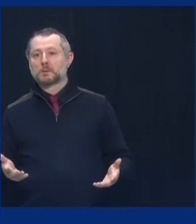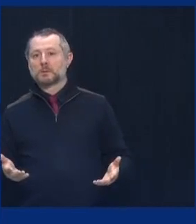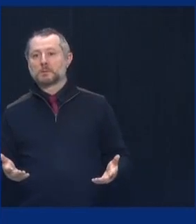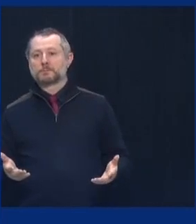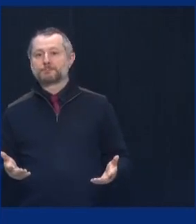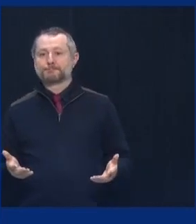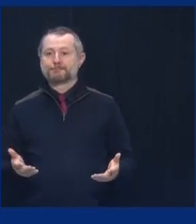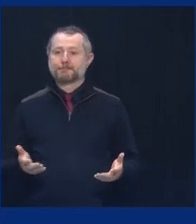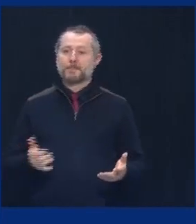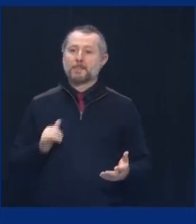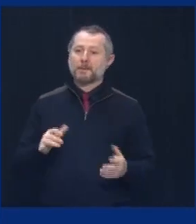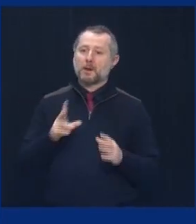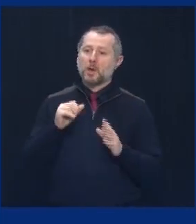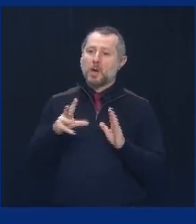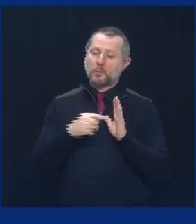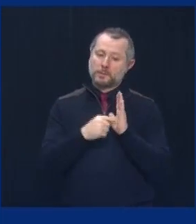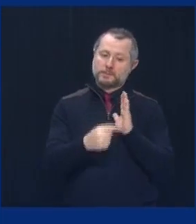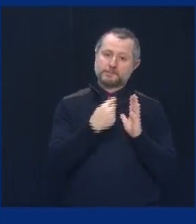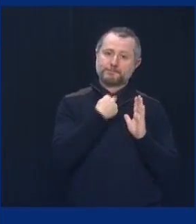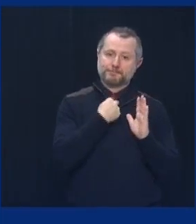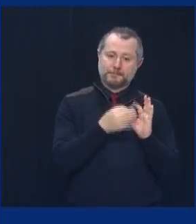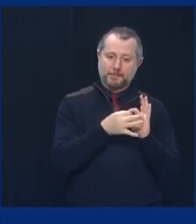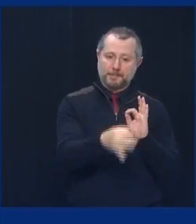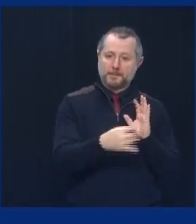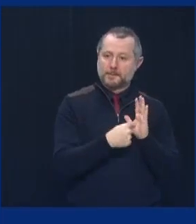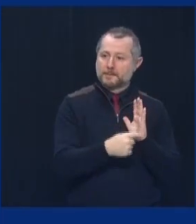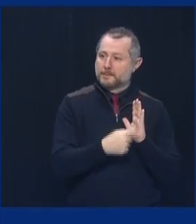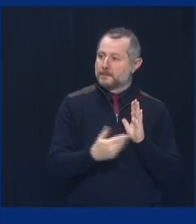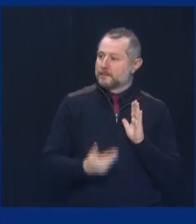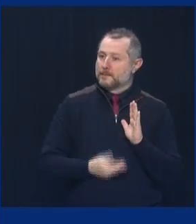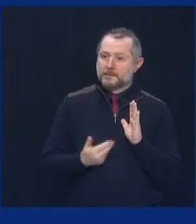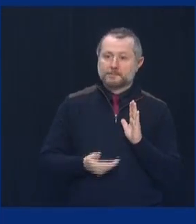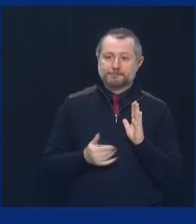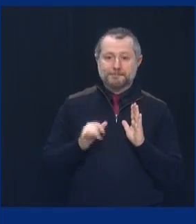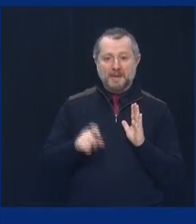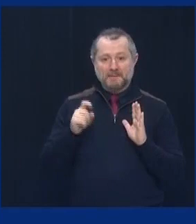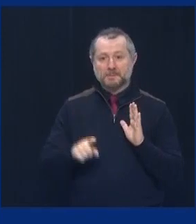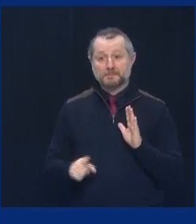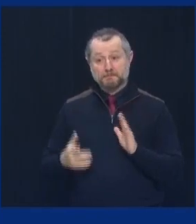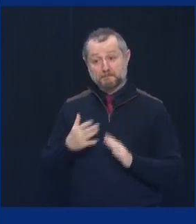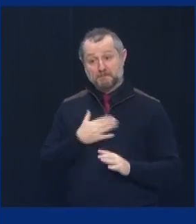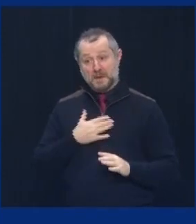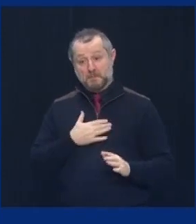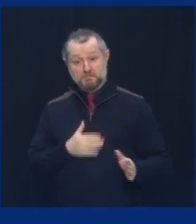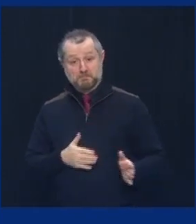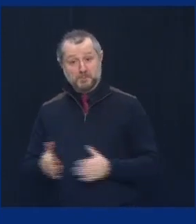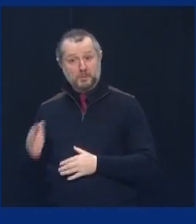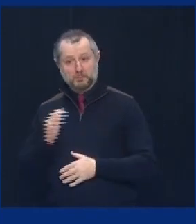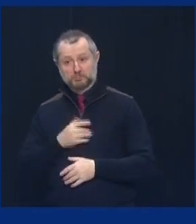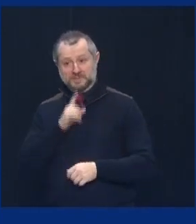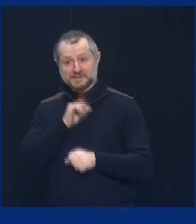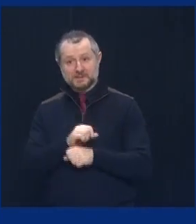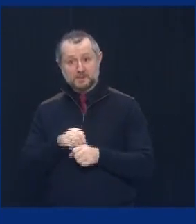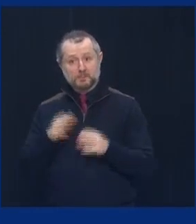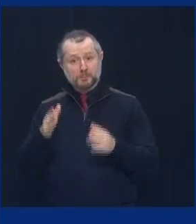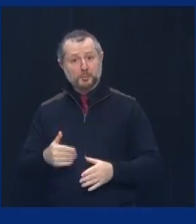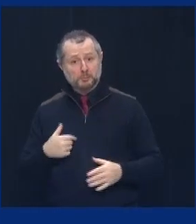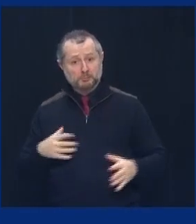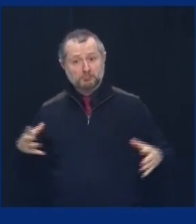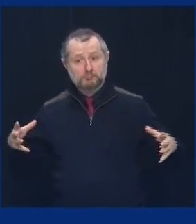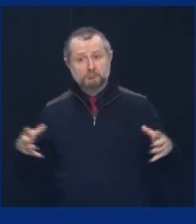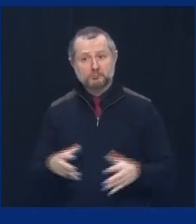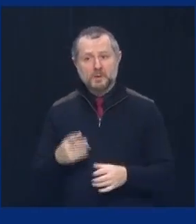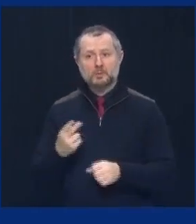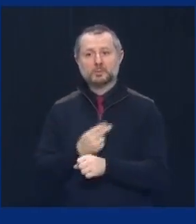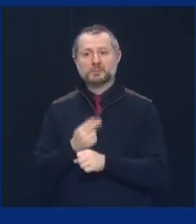specificity about the in-person in the state Capitol. So our plan is to do it in person. We plan to use the Assembly Chamber. There are